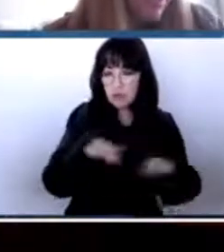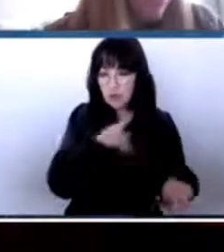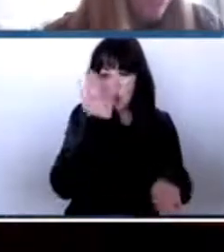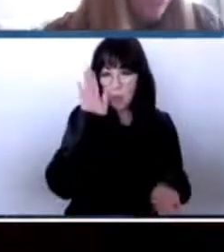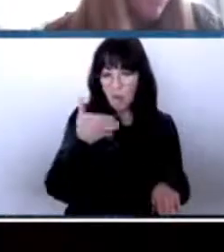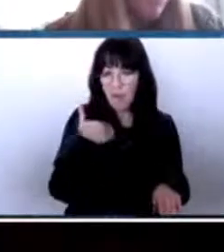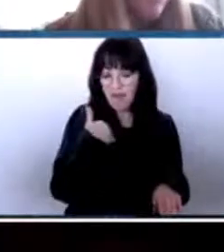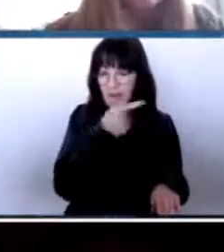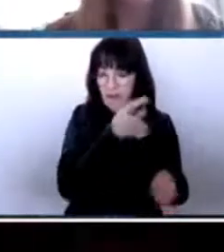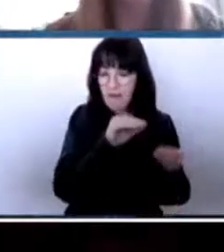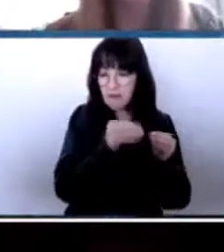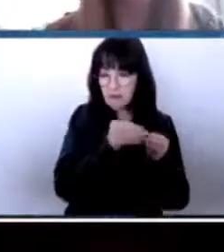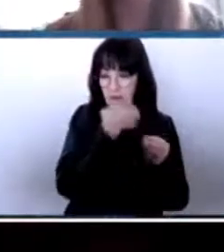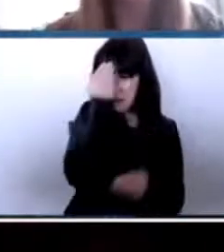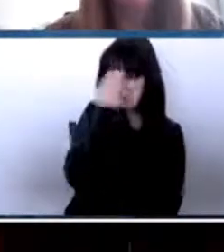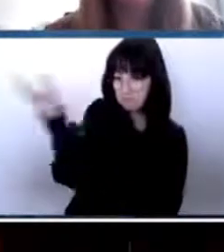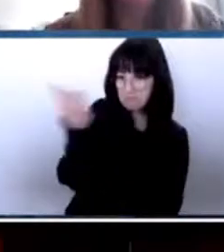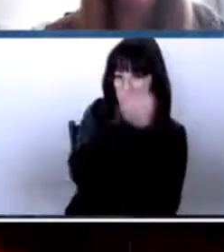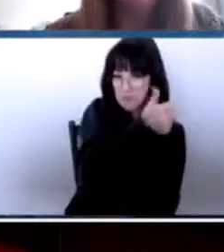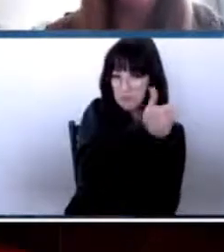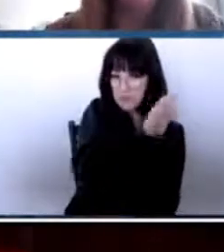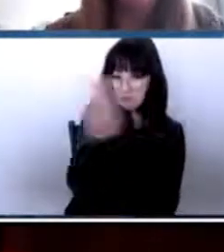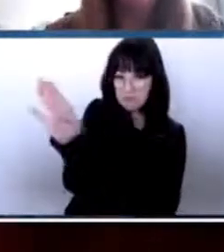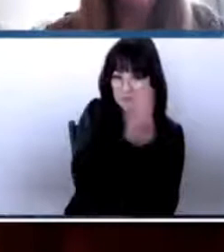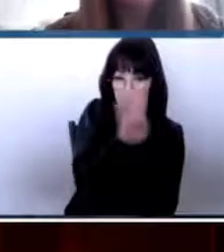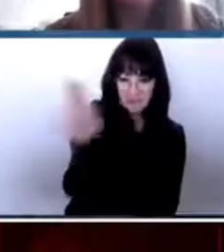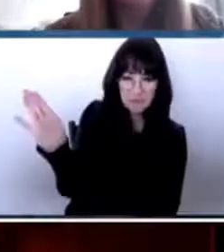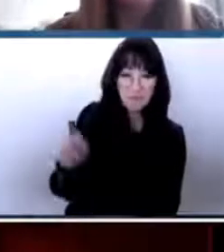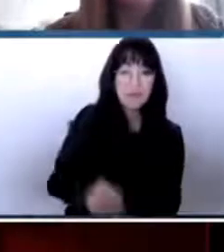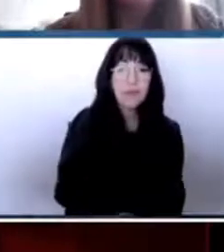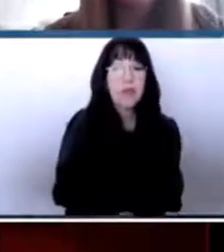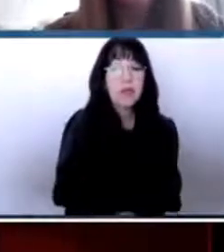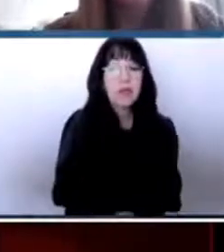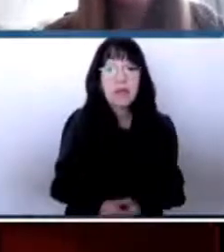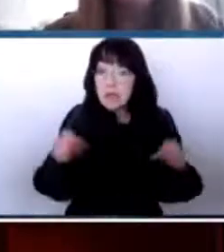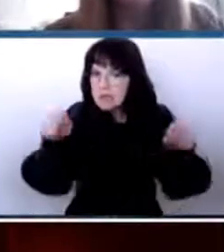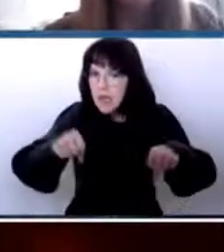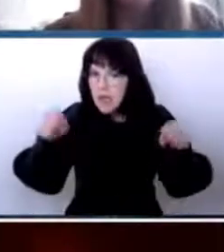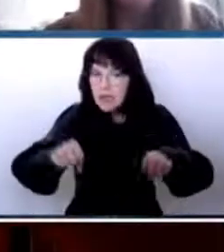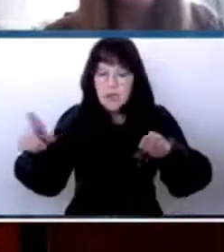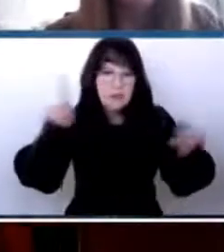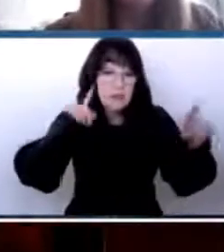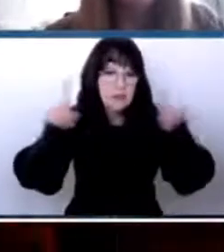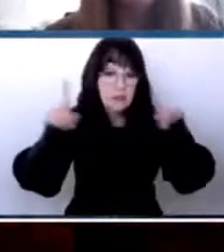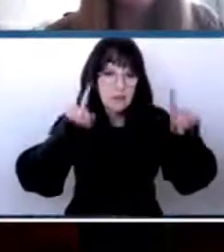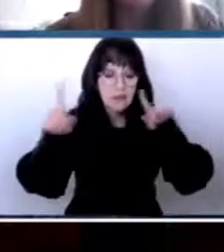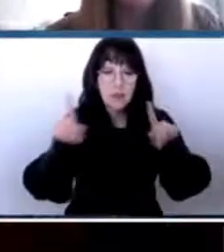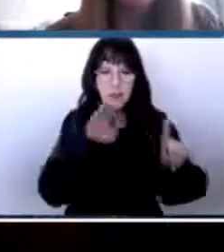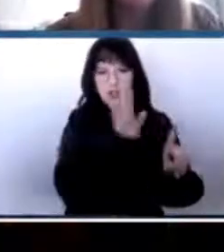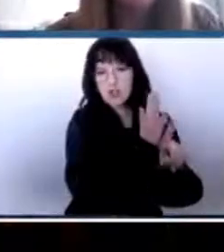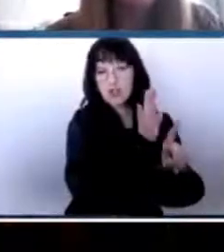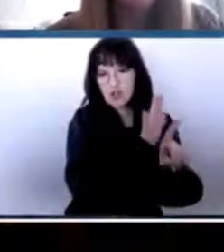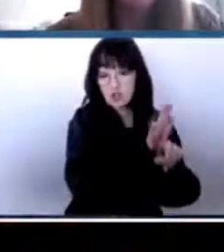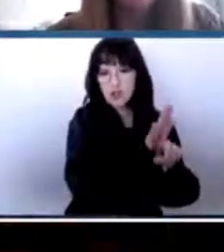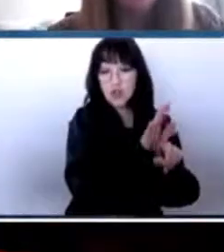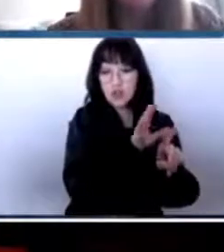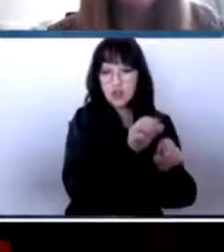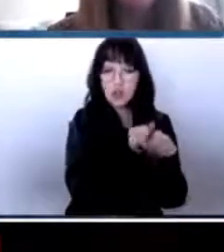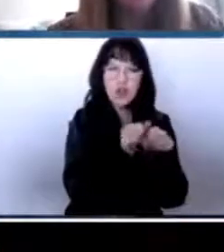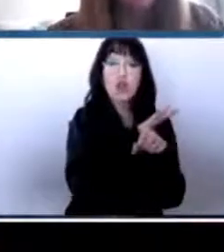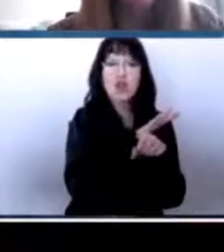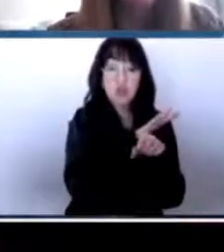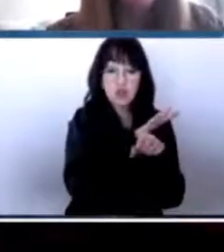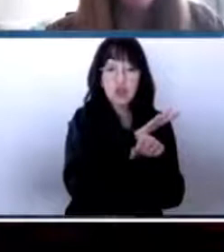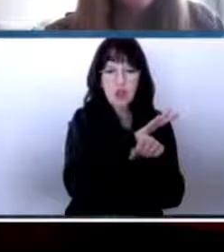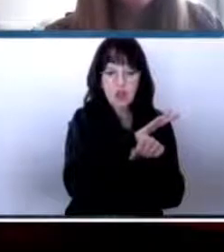is, we are hearing that their numbers of COVID positive admitted patients are